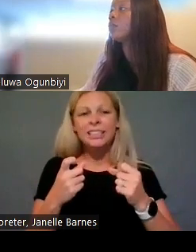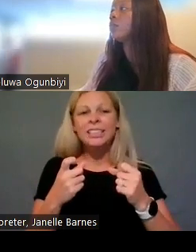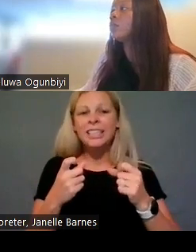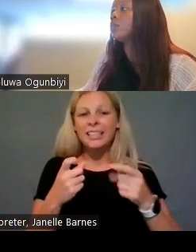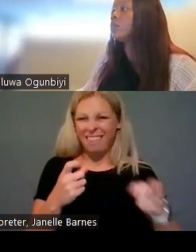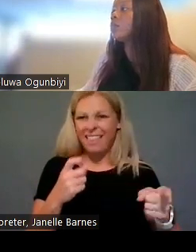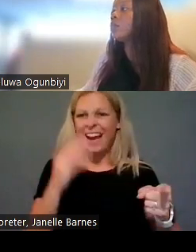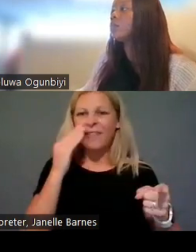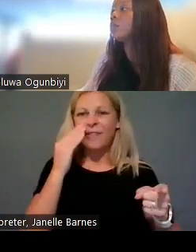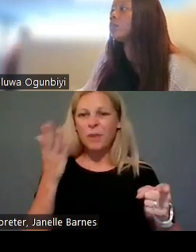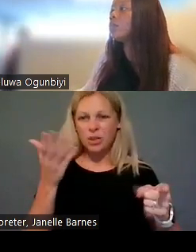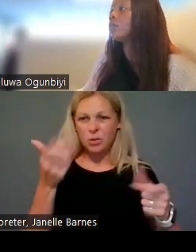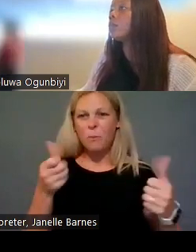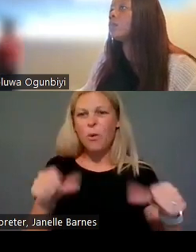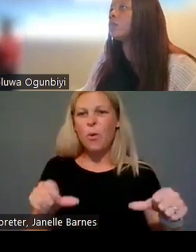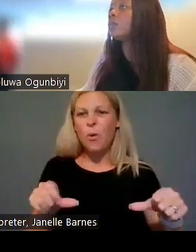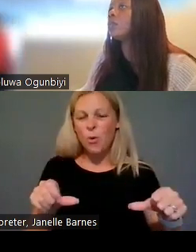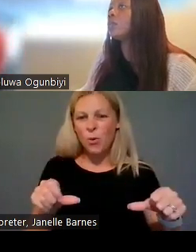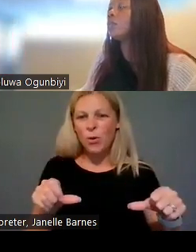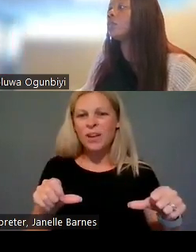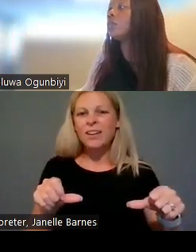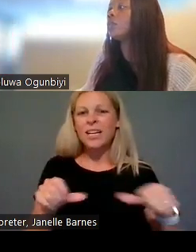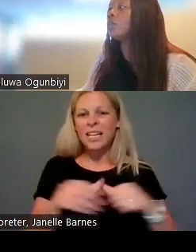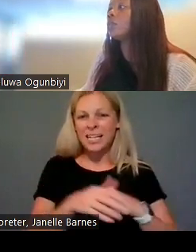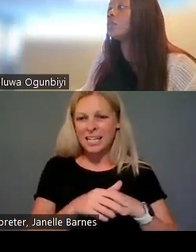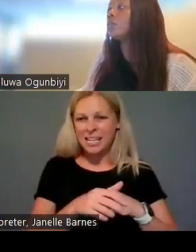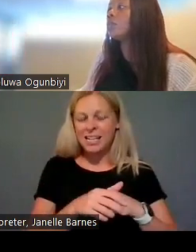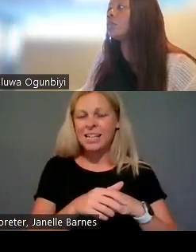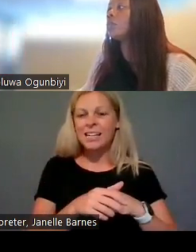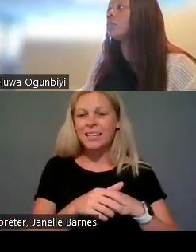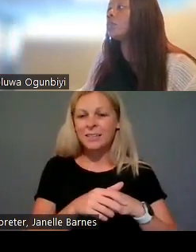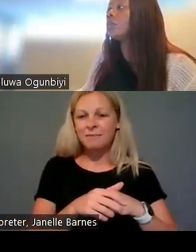be posted. And all